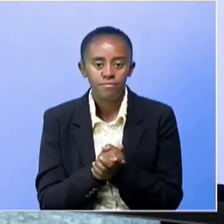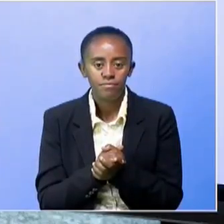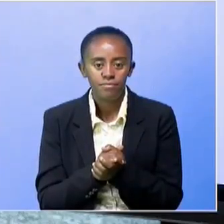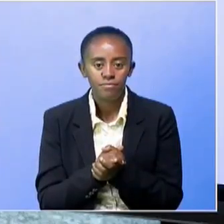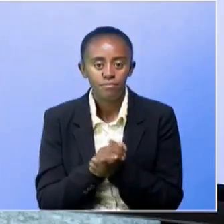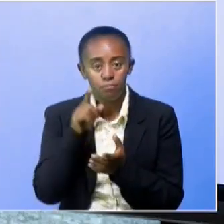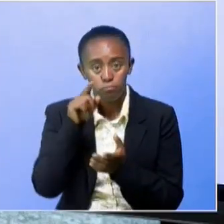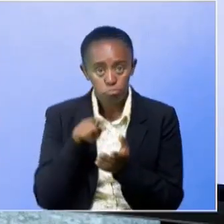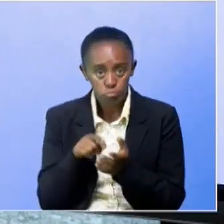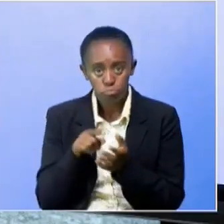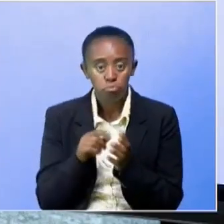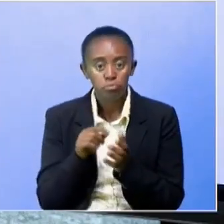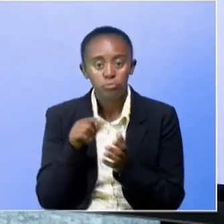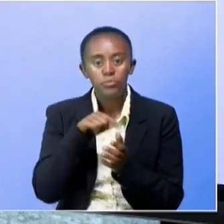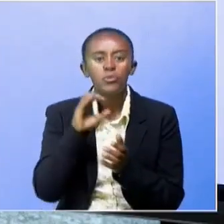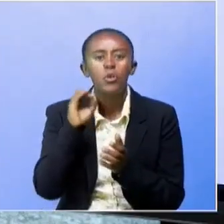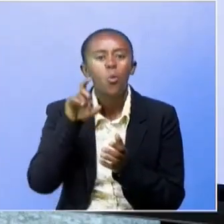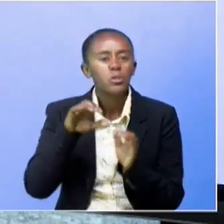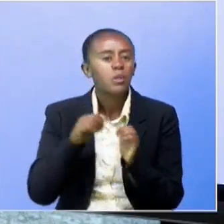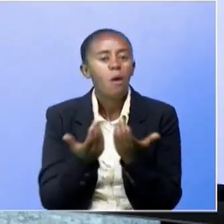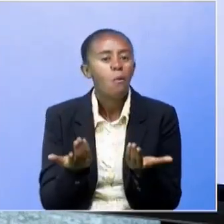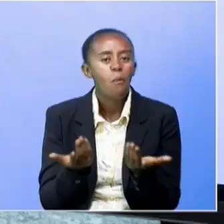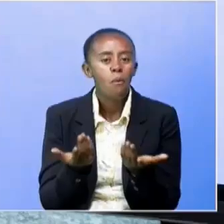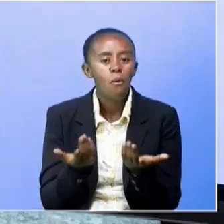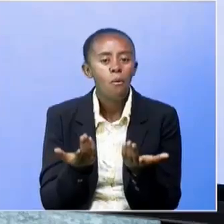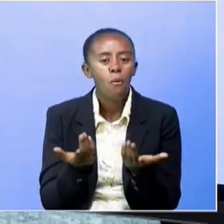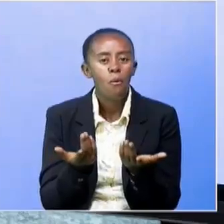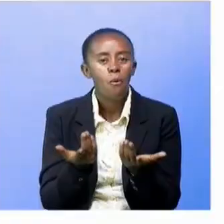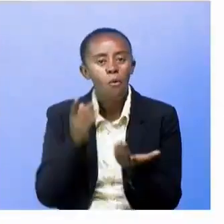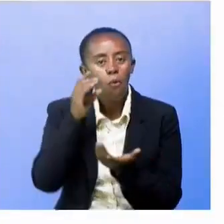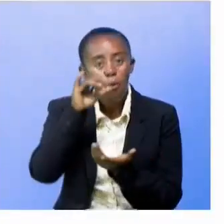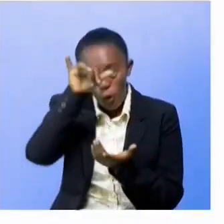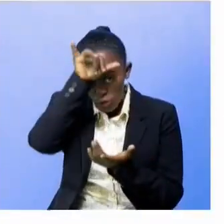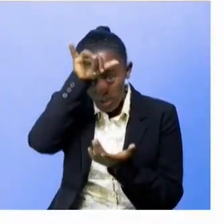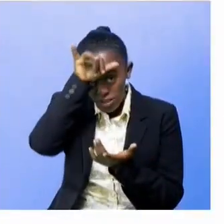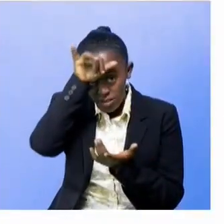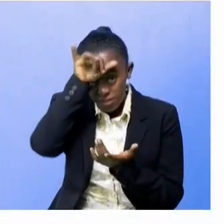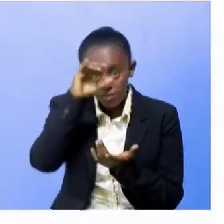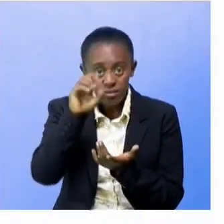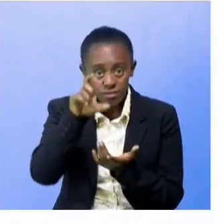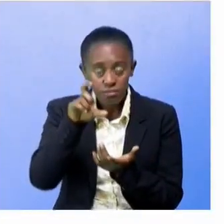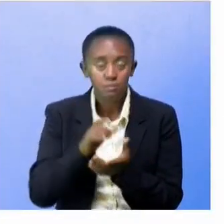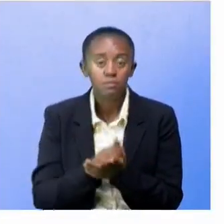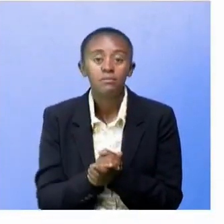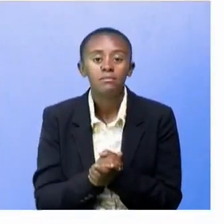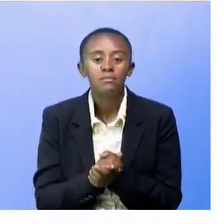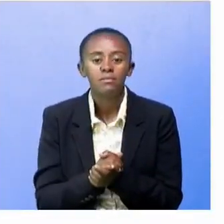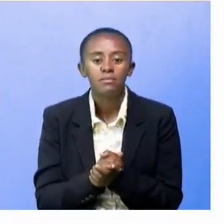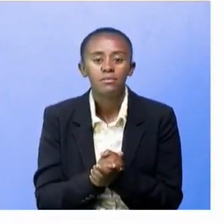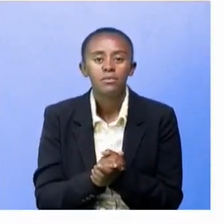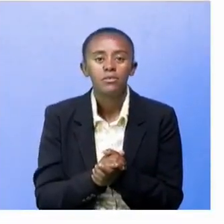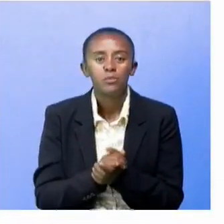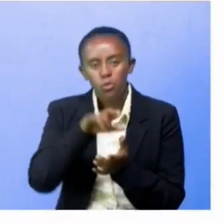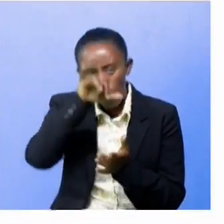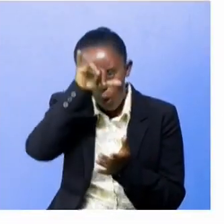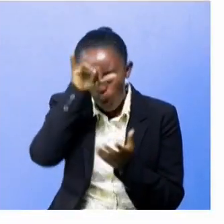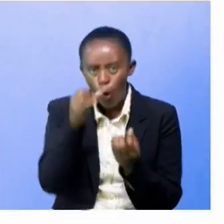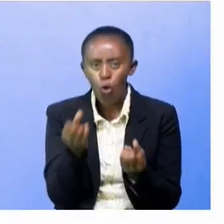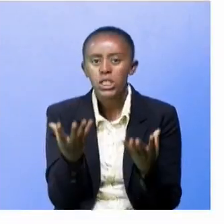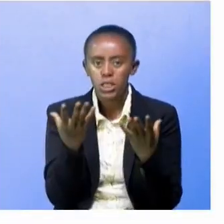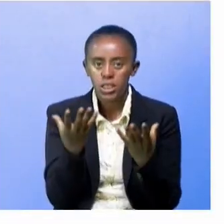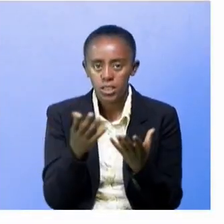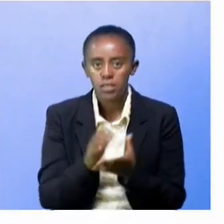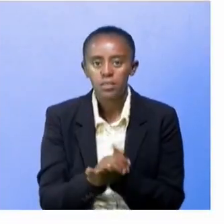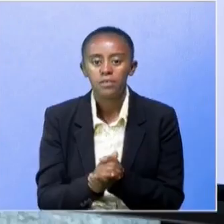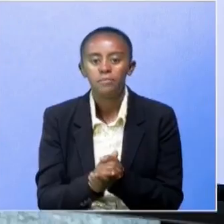we change it. What about ox? Ox becomes oxen. What